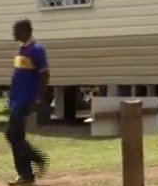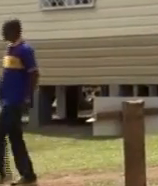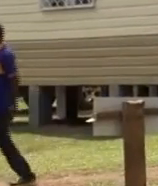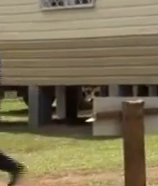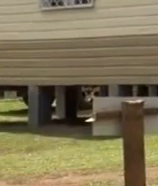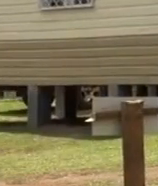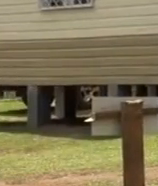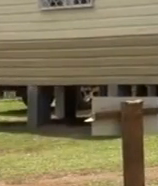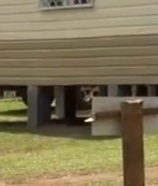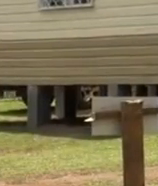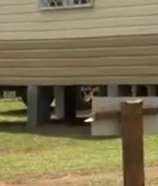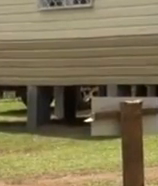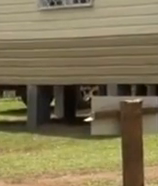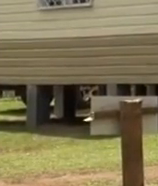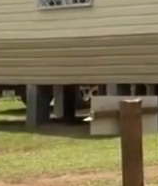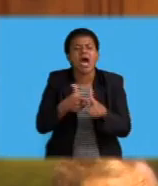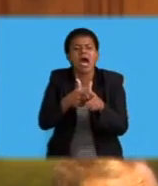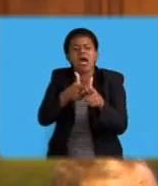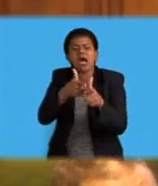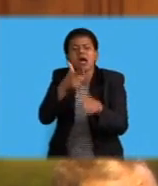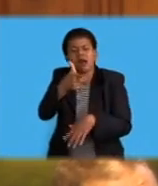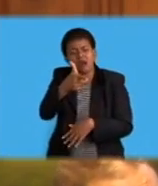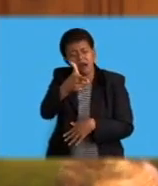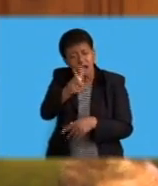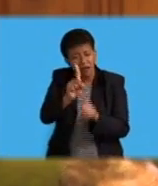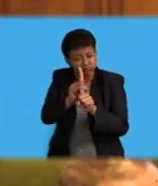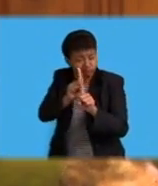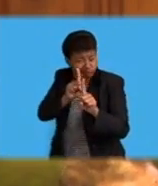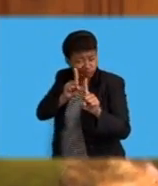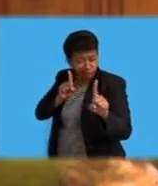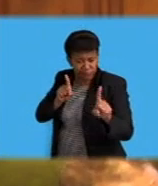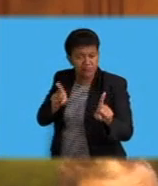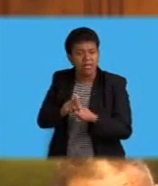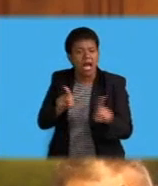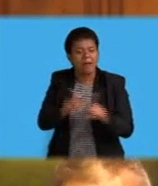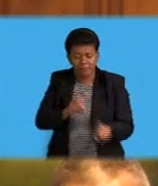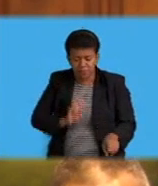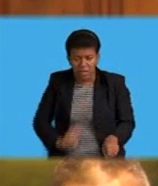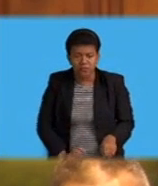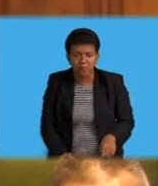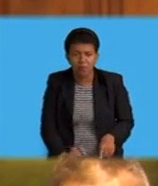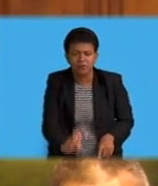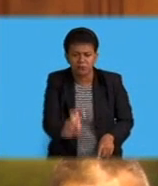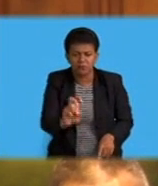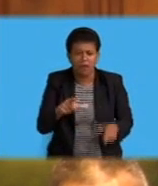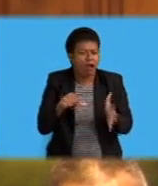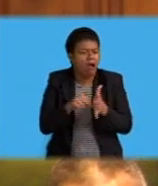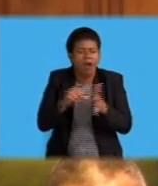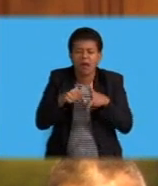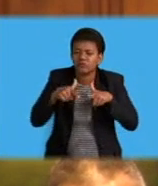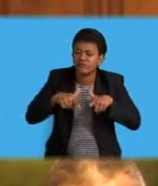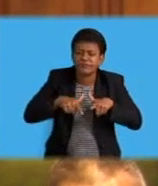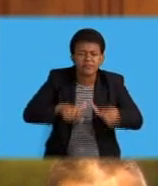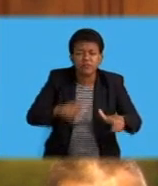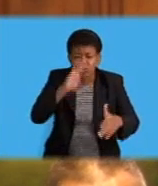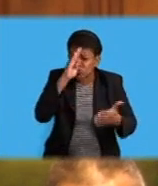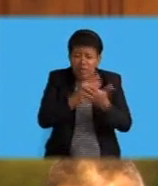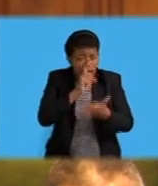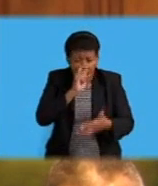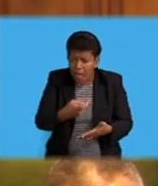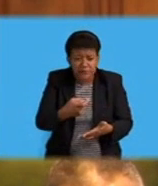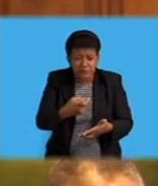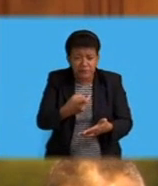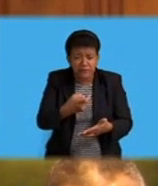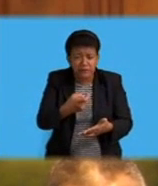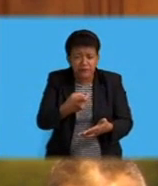transport and accommodation difficult. Students or those eligible to access this opportunity in Wainunu, in Solevo